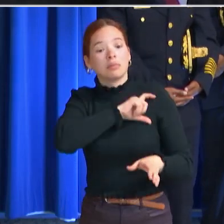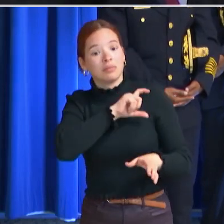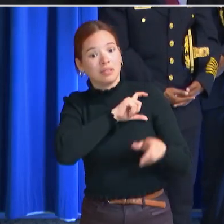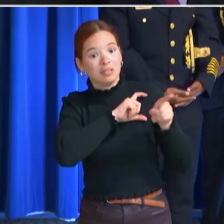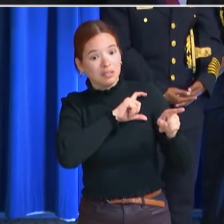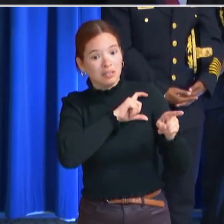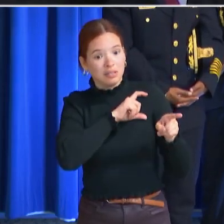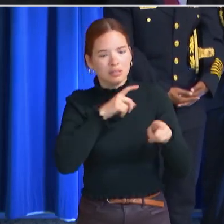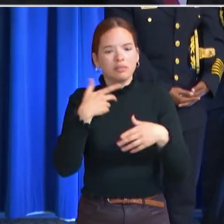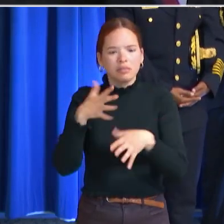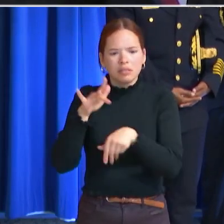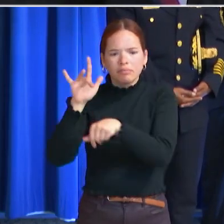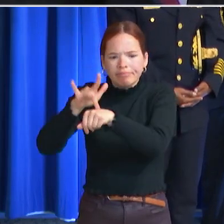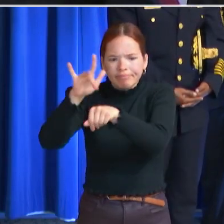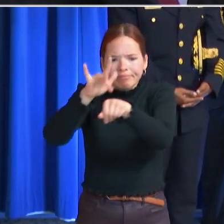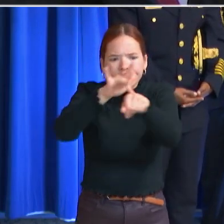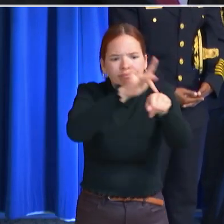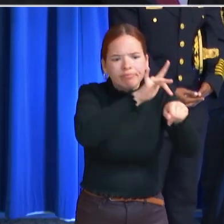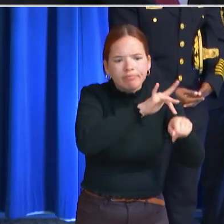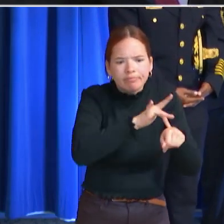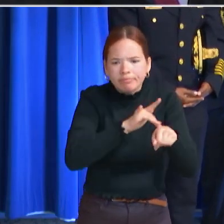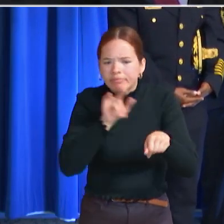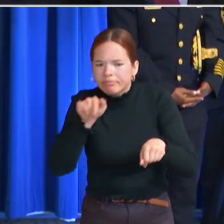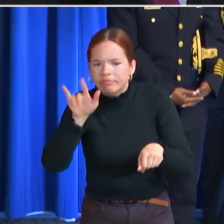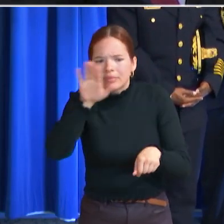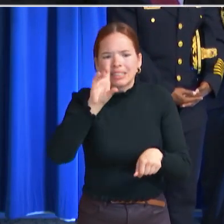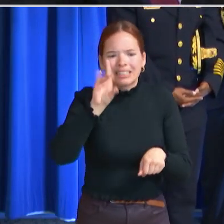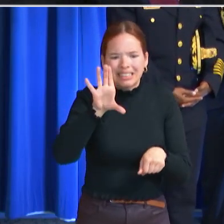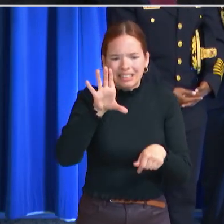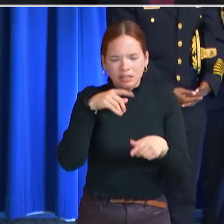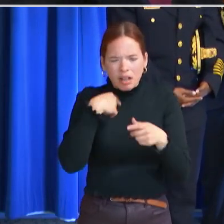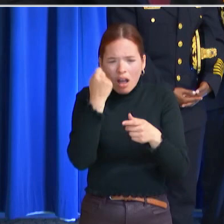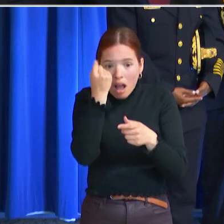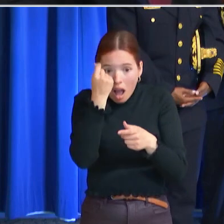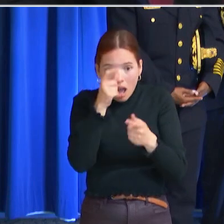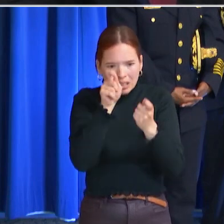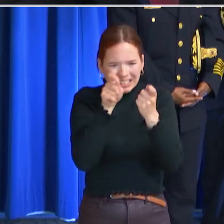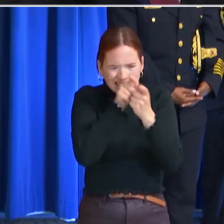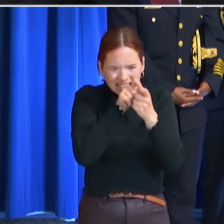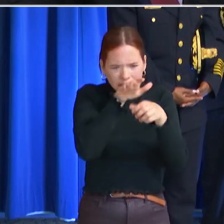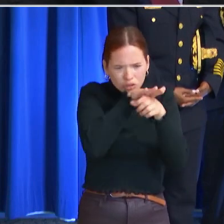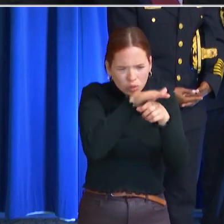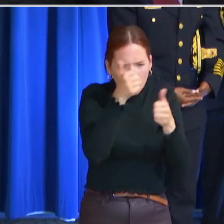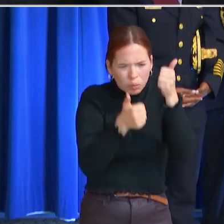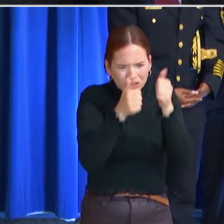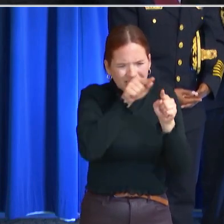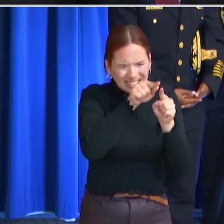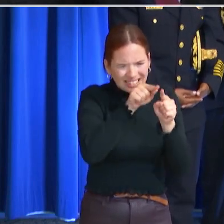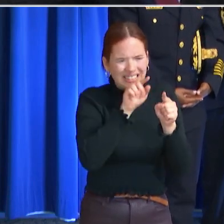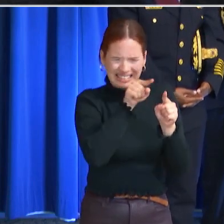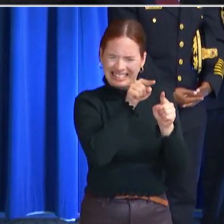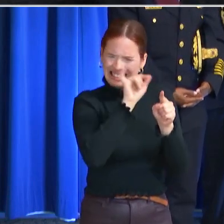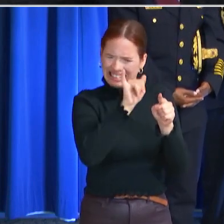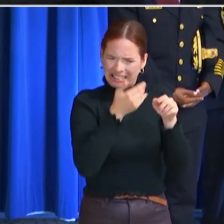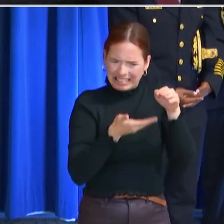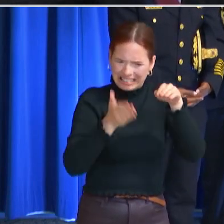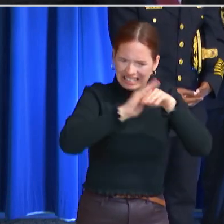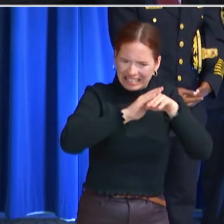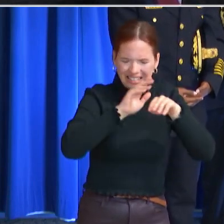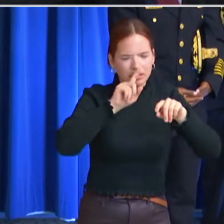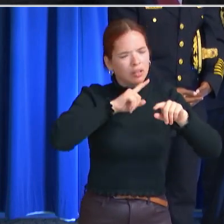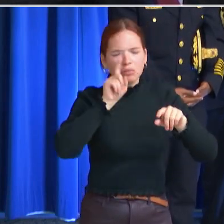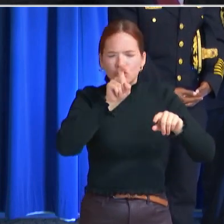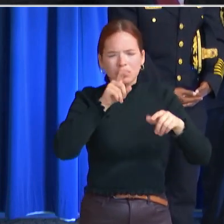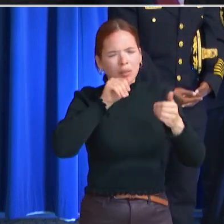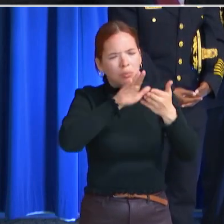specific areas to increase their presence. This is different. This is intentional community-focused policing in all quadrants